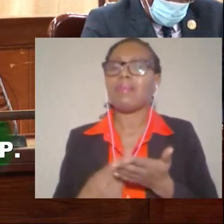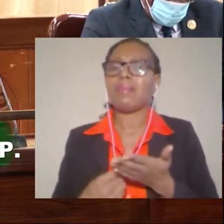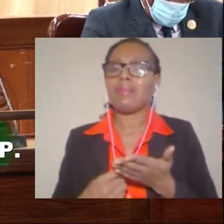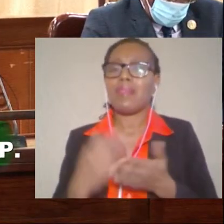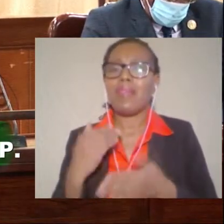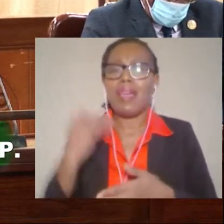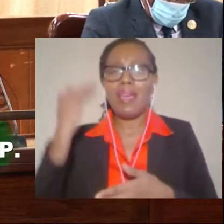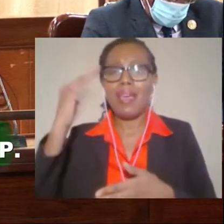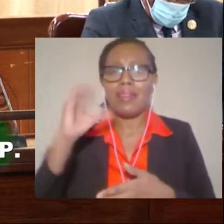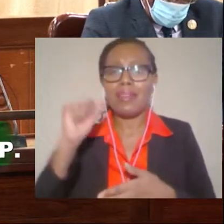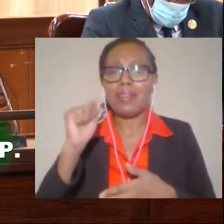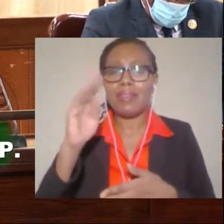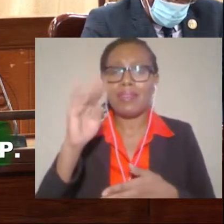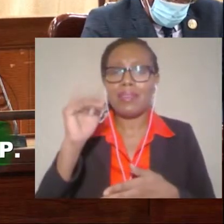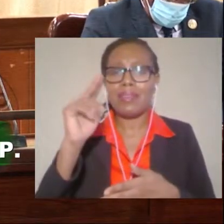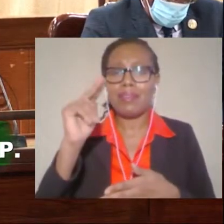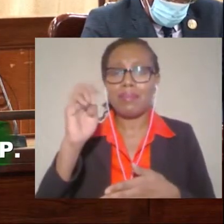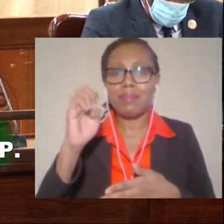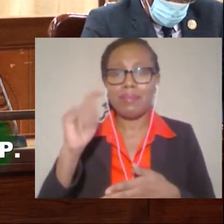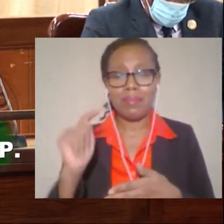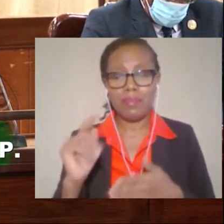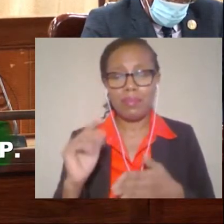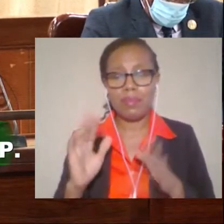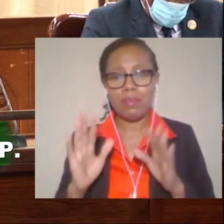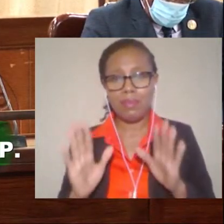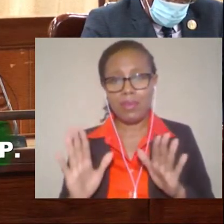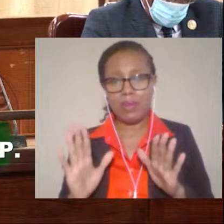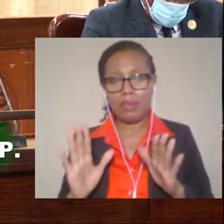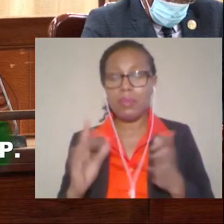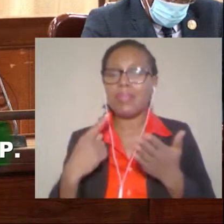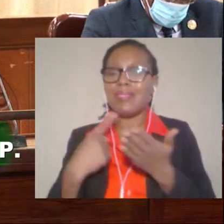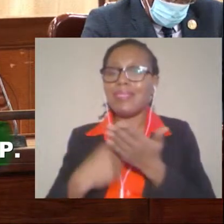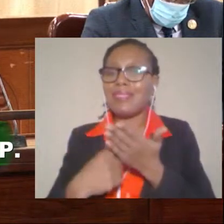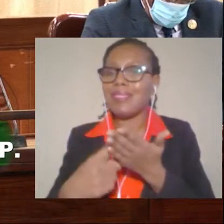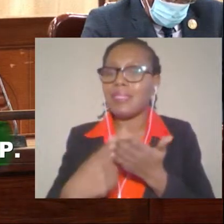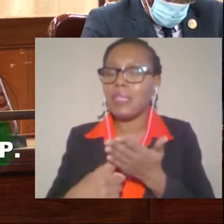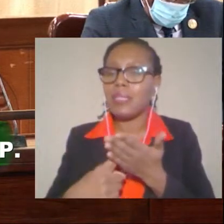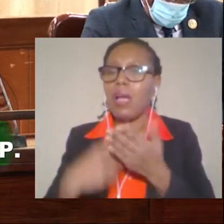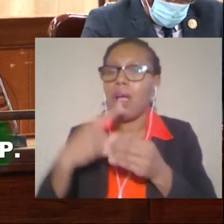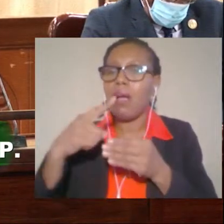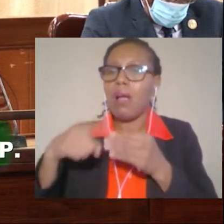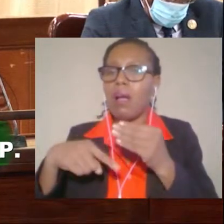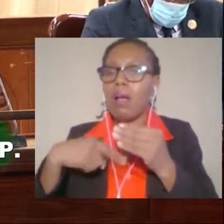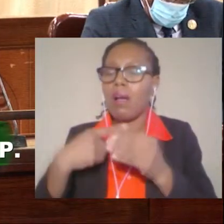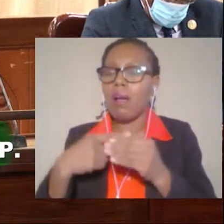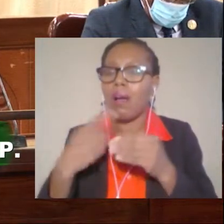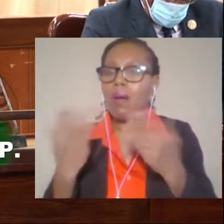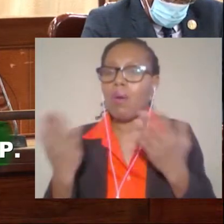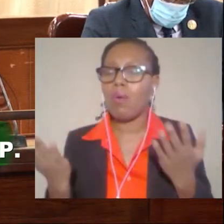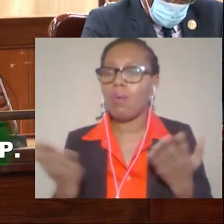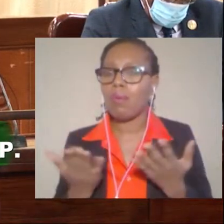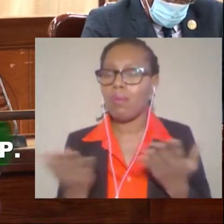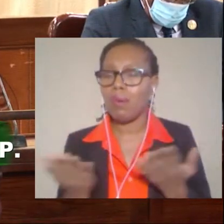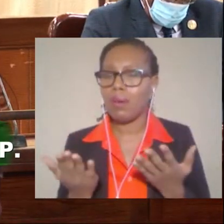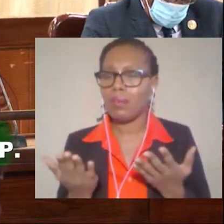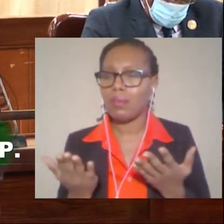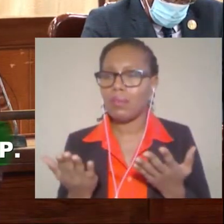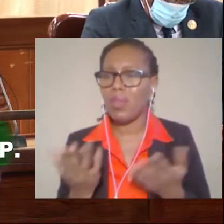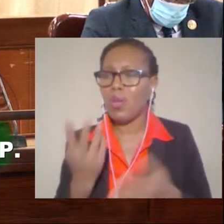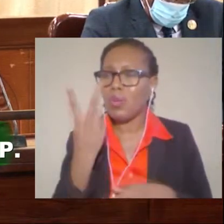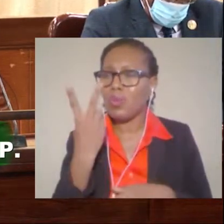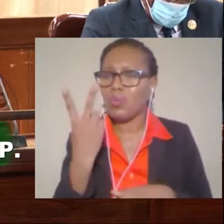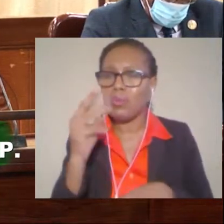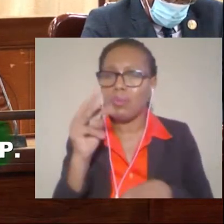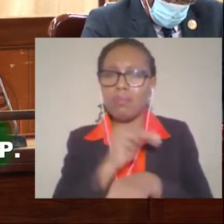But I'm talking about what the discussion is about. Why two ministers